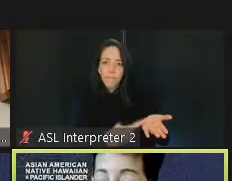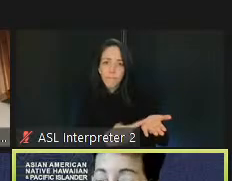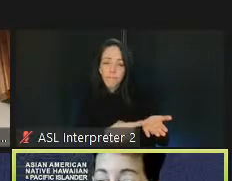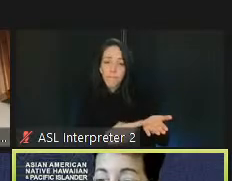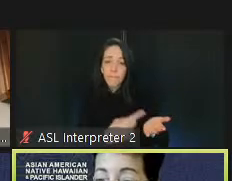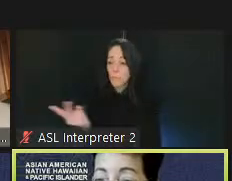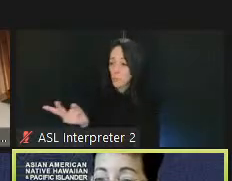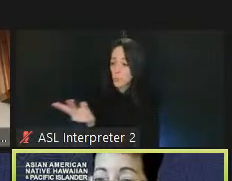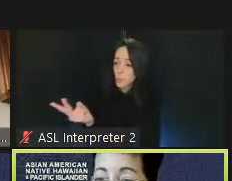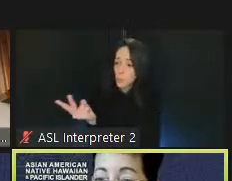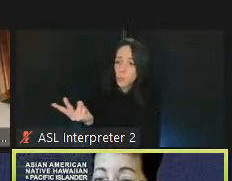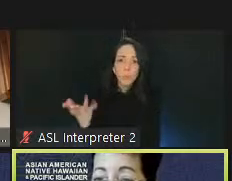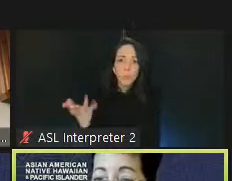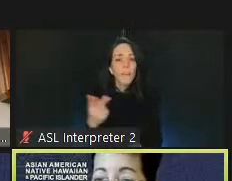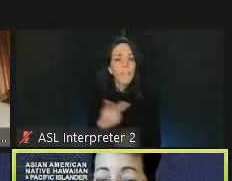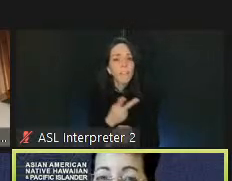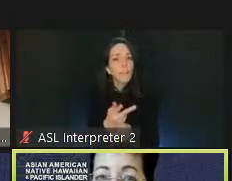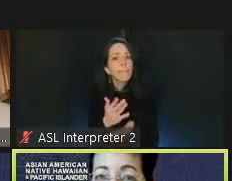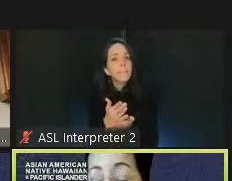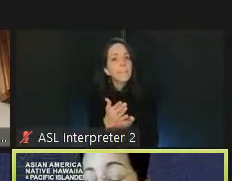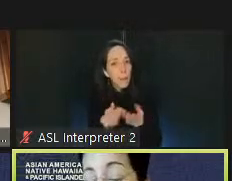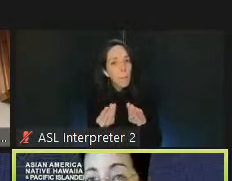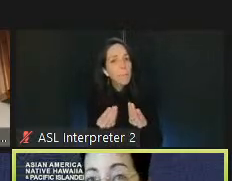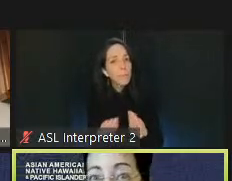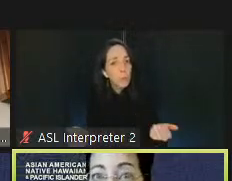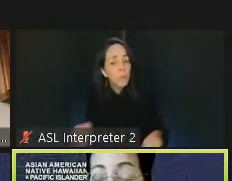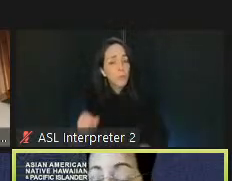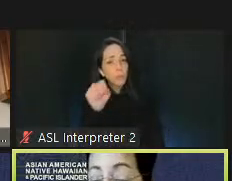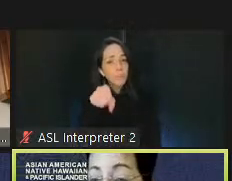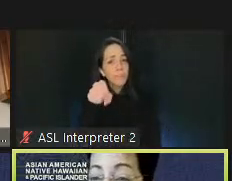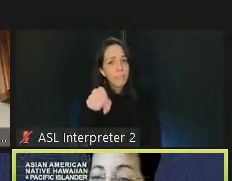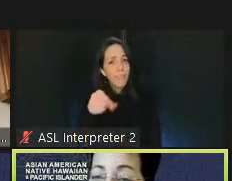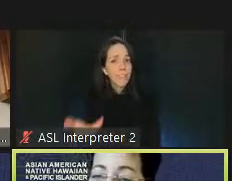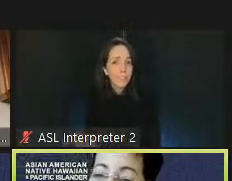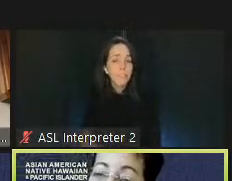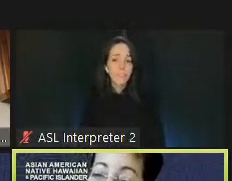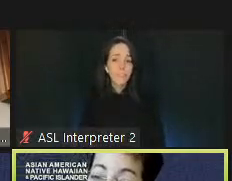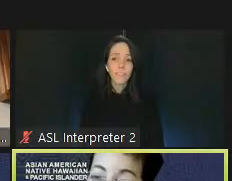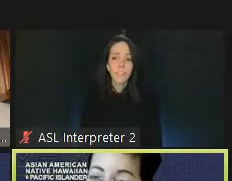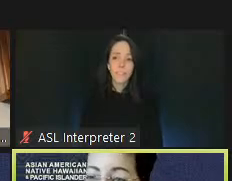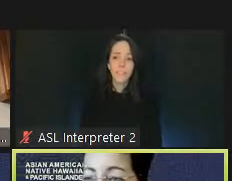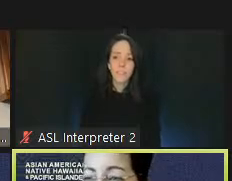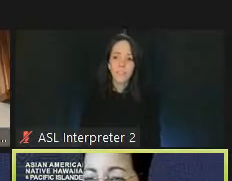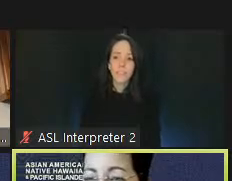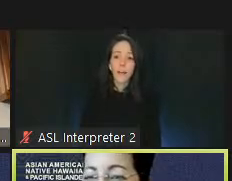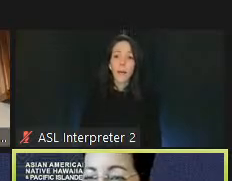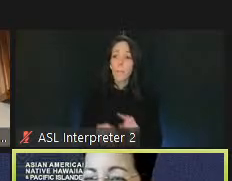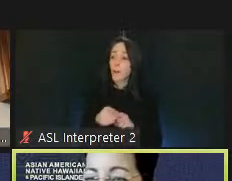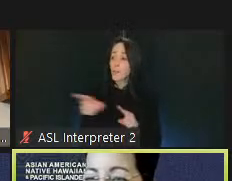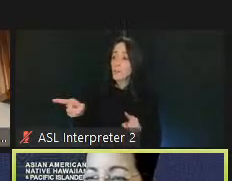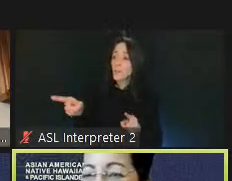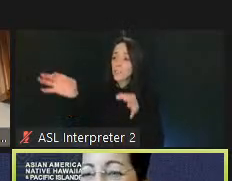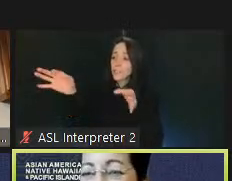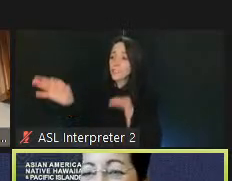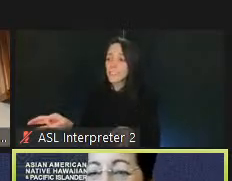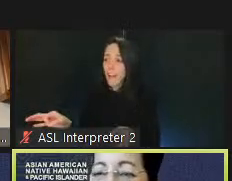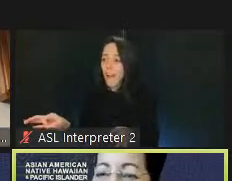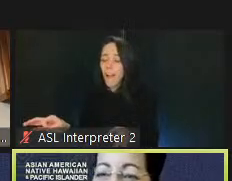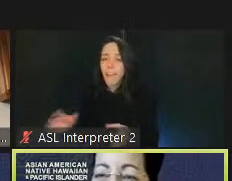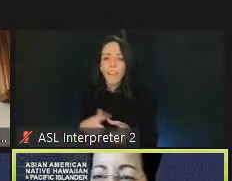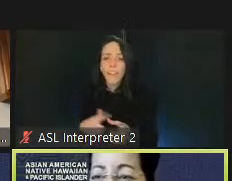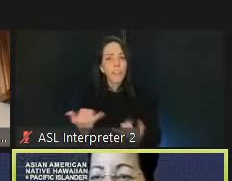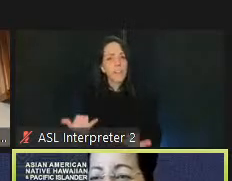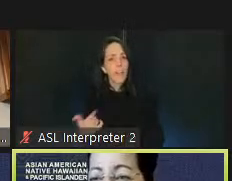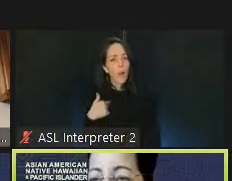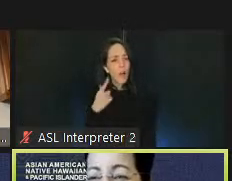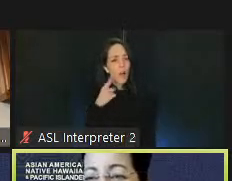have worked out solutions that are, for lack of a better phrase, taking us in the wrong direction, right? We're